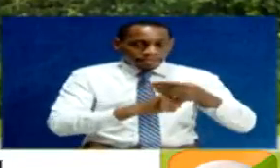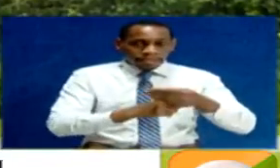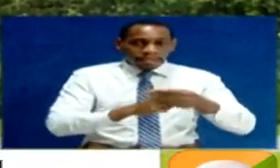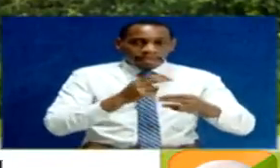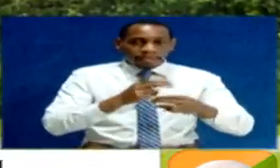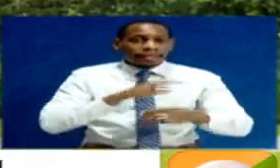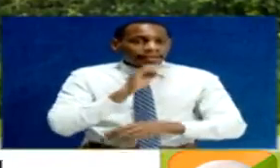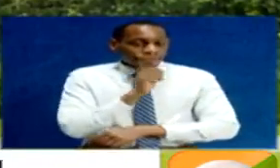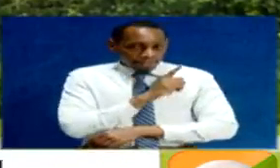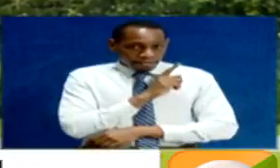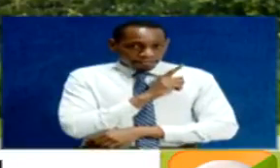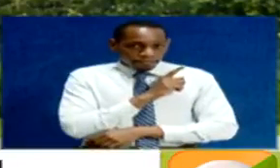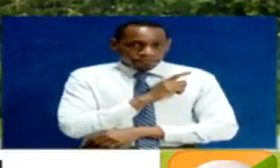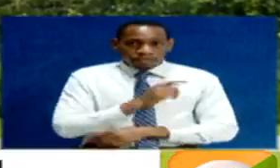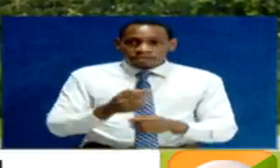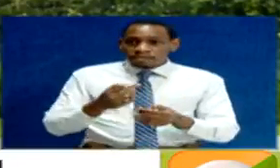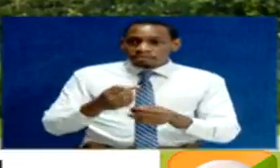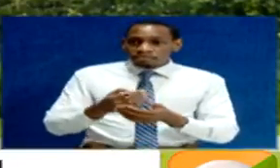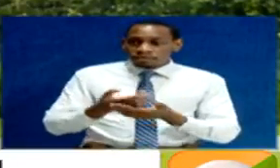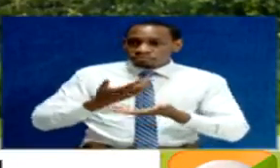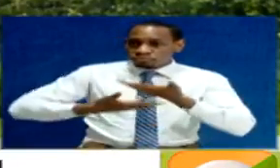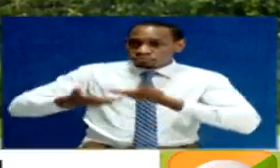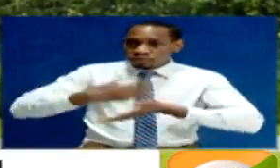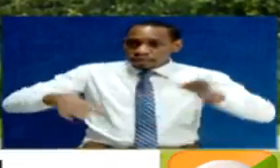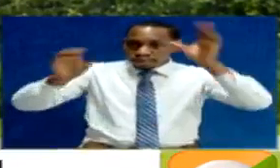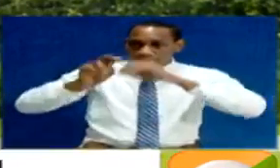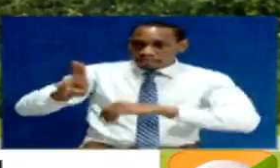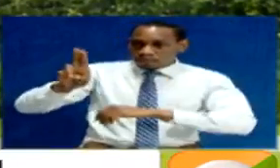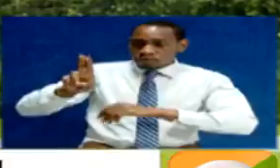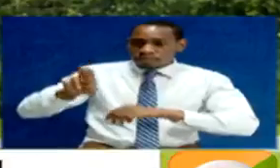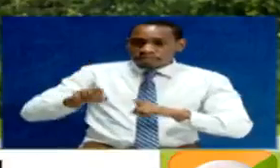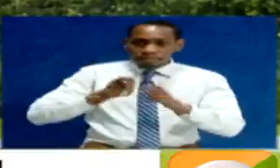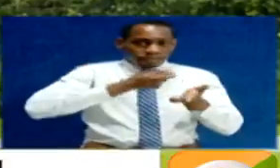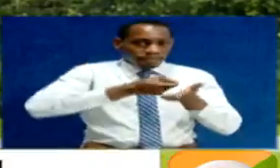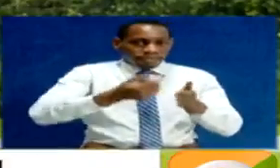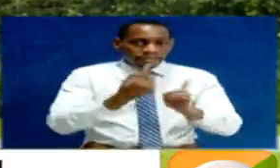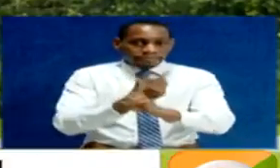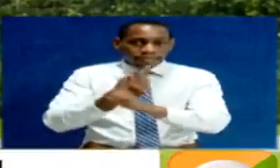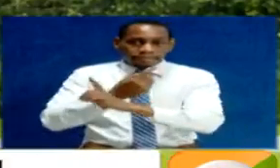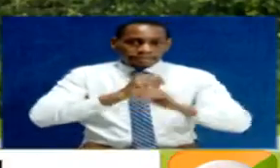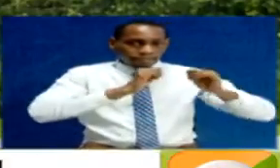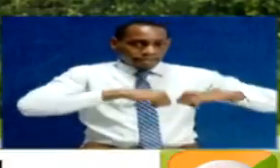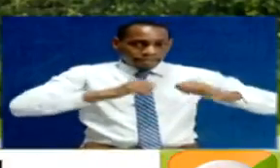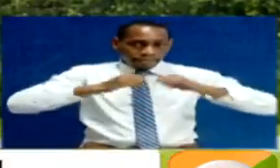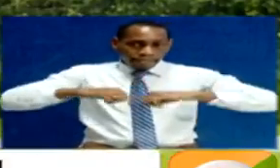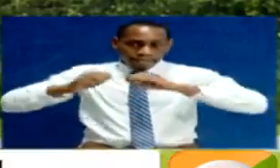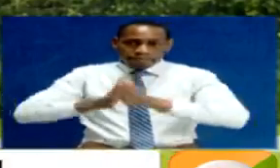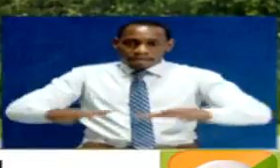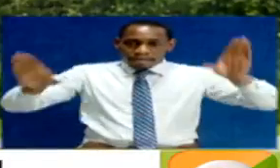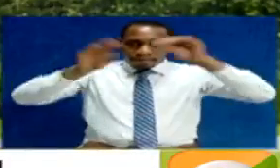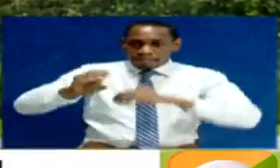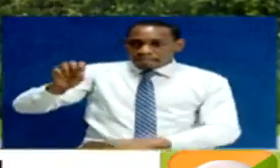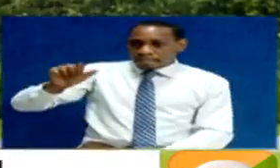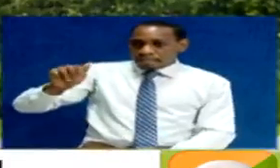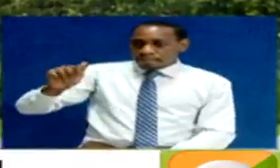late John Pombe Magufuli. After talks with President Uhuru Kenyatta and the signing of a series of deals, President Samia addresses